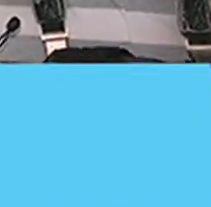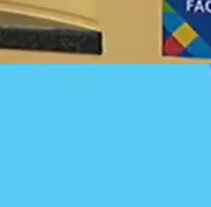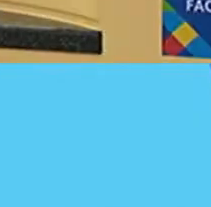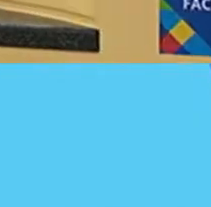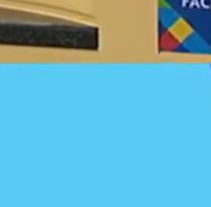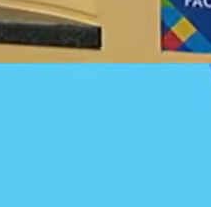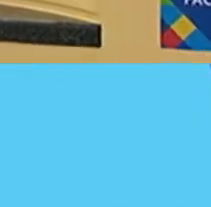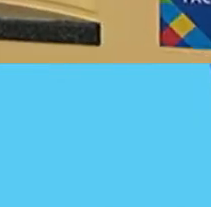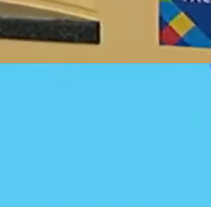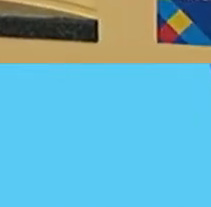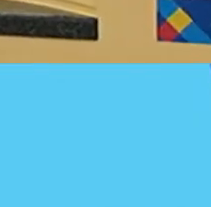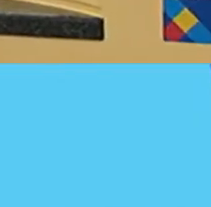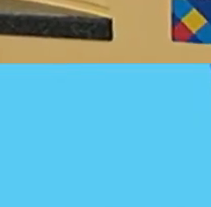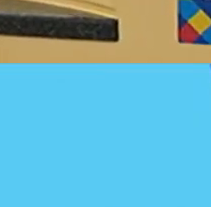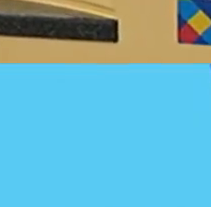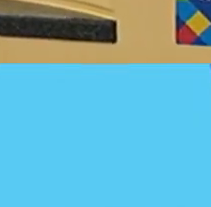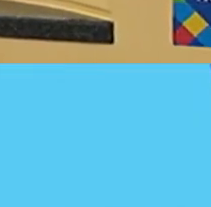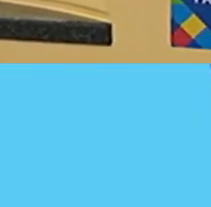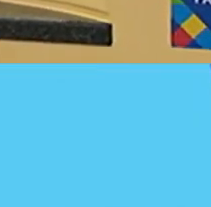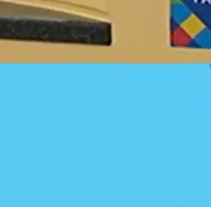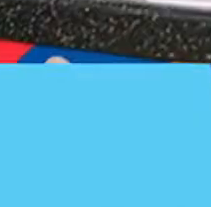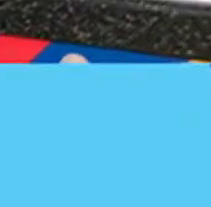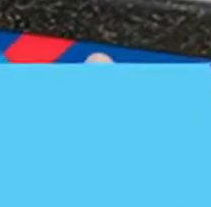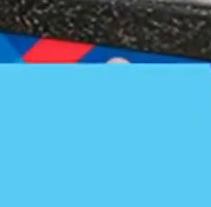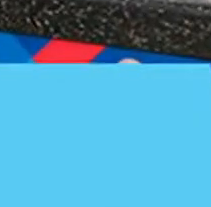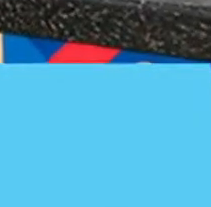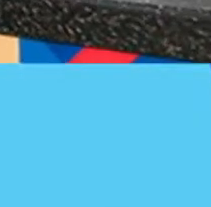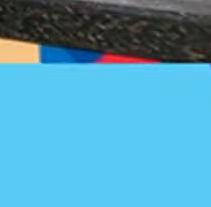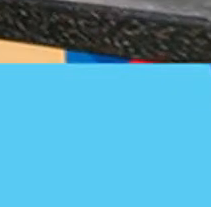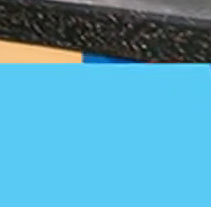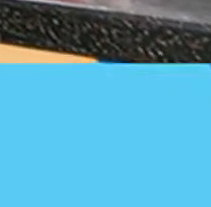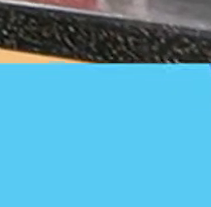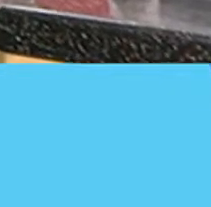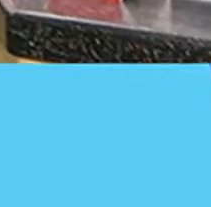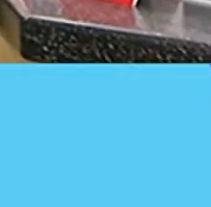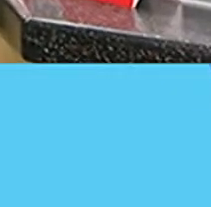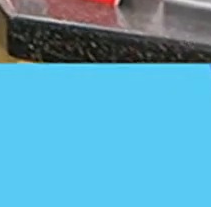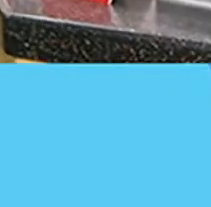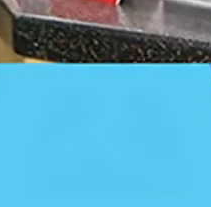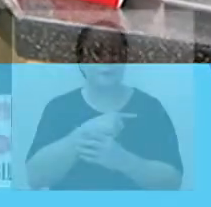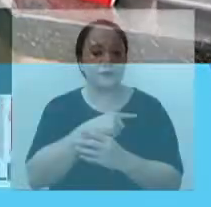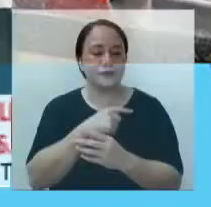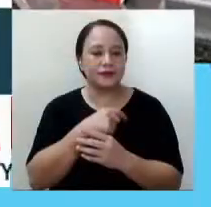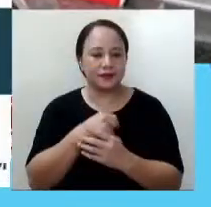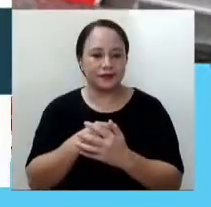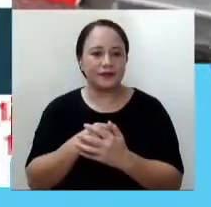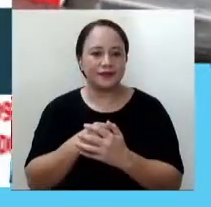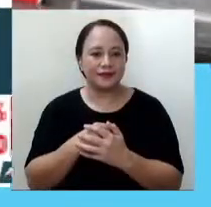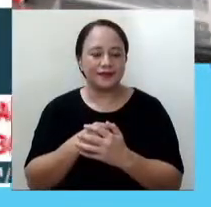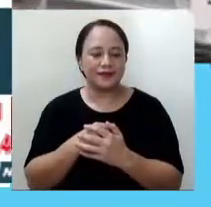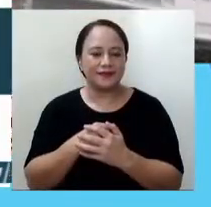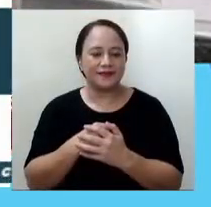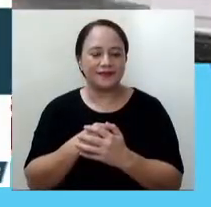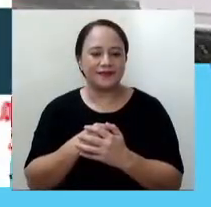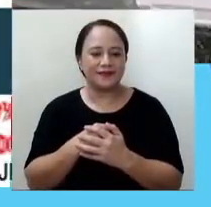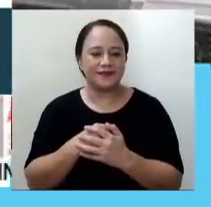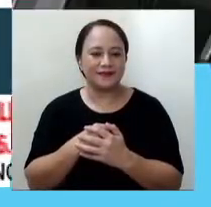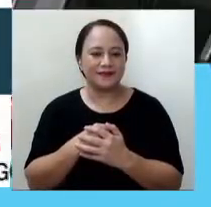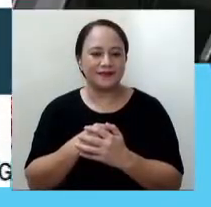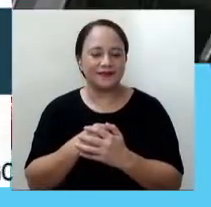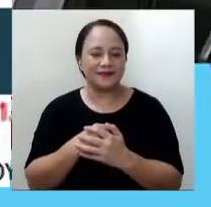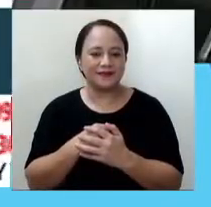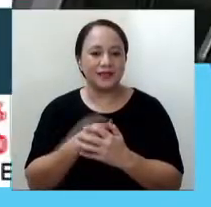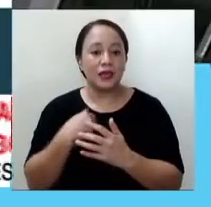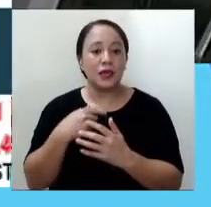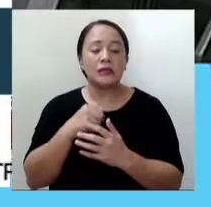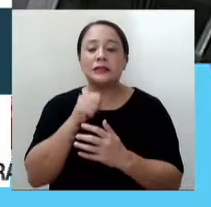sa aking mga kasamahan po na paano daw po mabiverify ang vaccination cards. Hindi